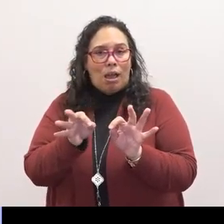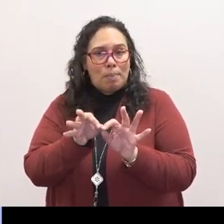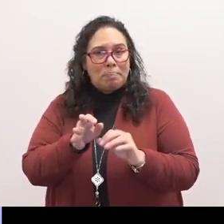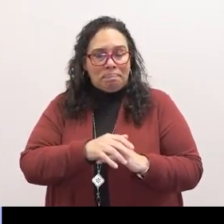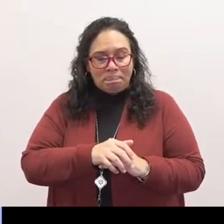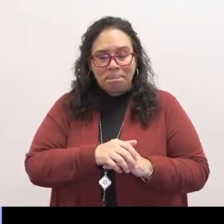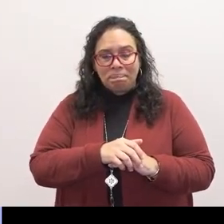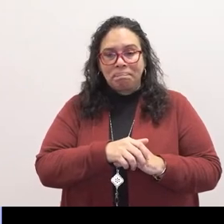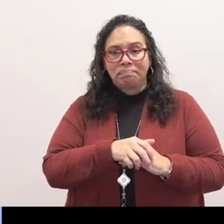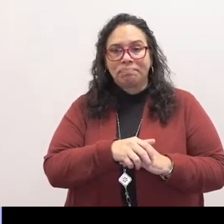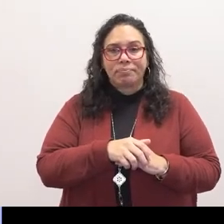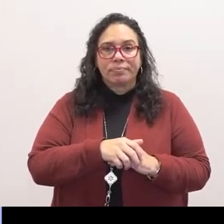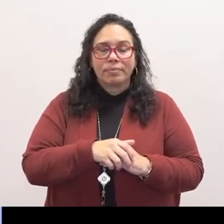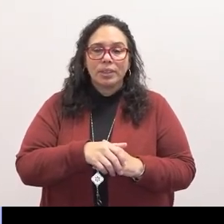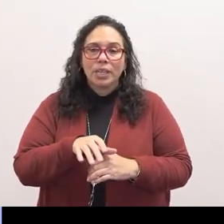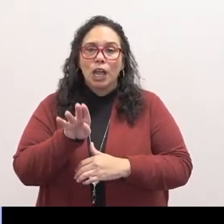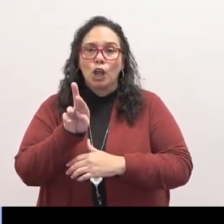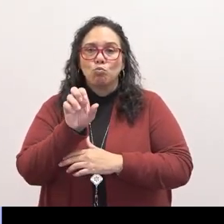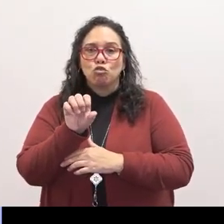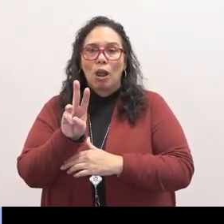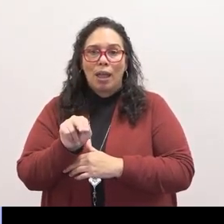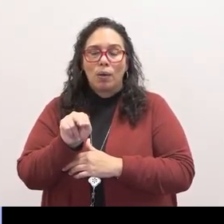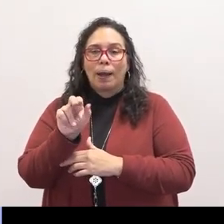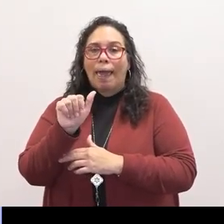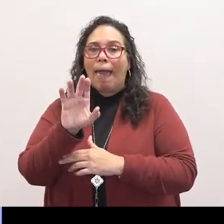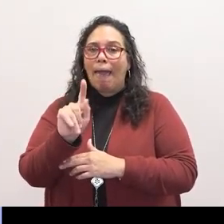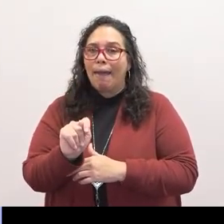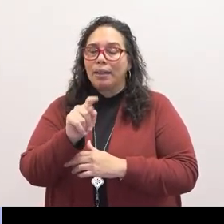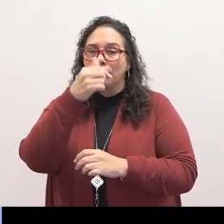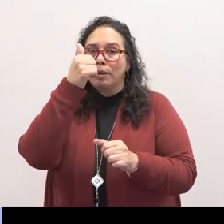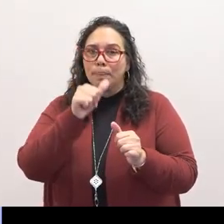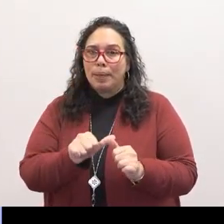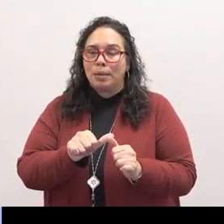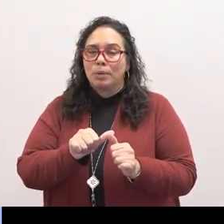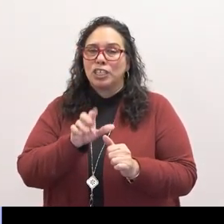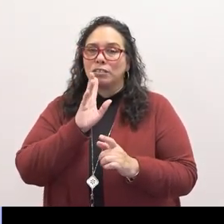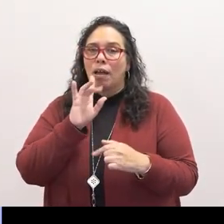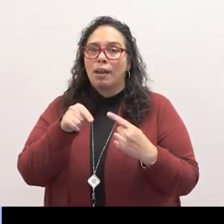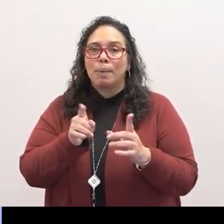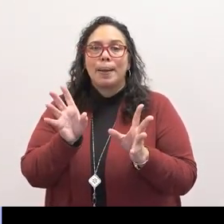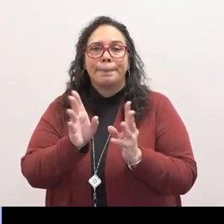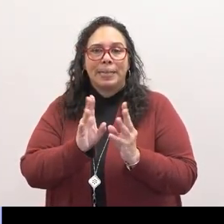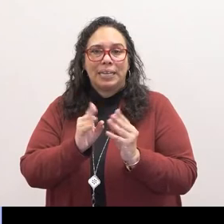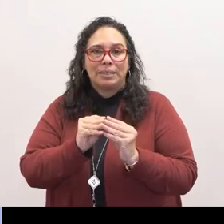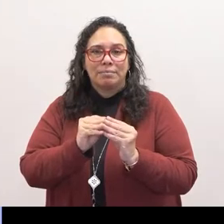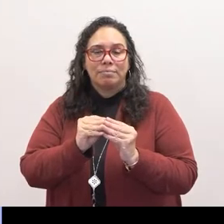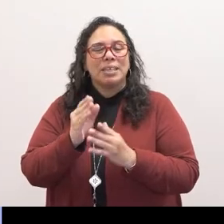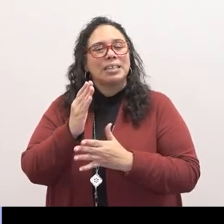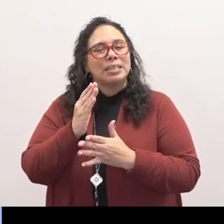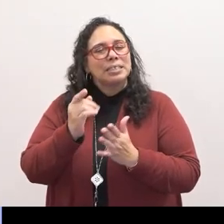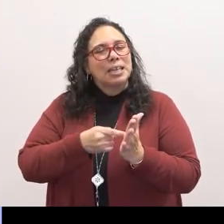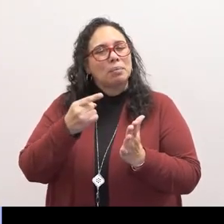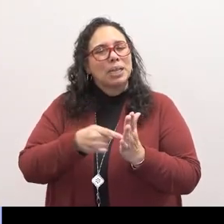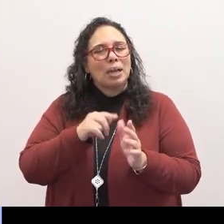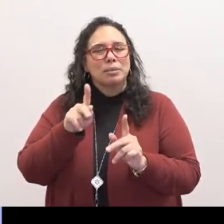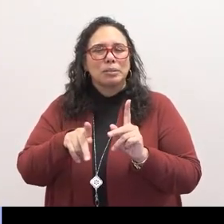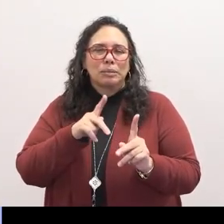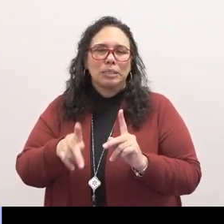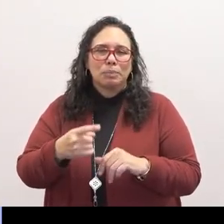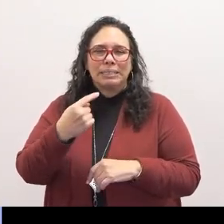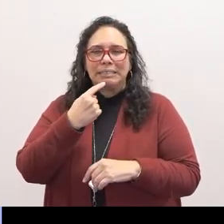The main thing with the Brown Act to remember is it applies to meetings. Sometimes people throw around the Brown Act anytime there's